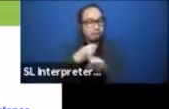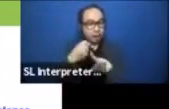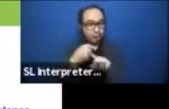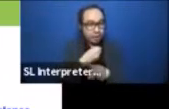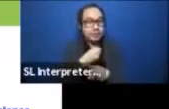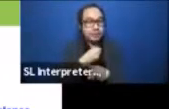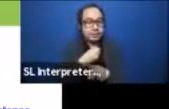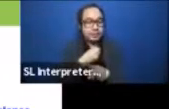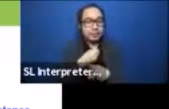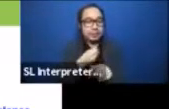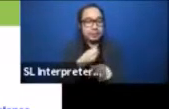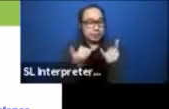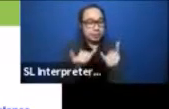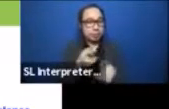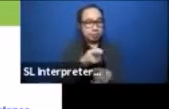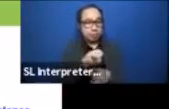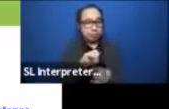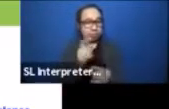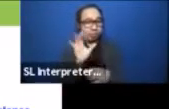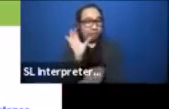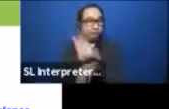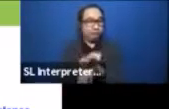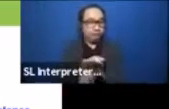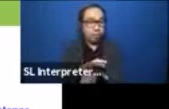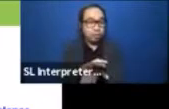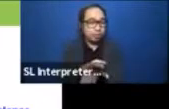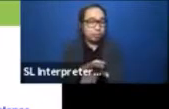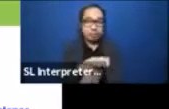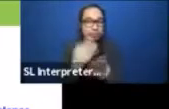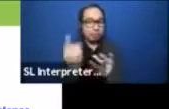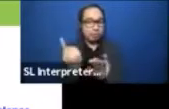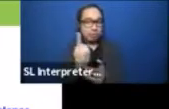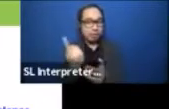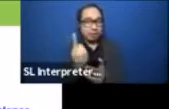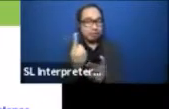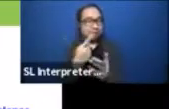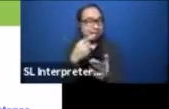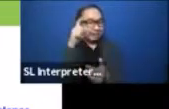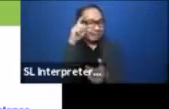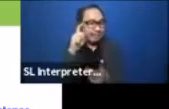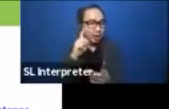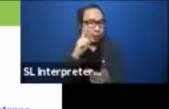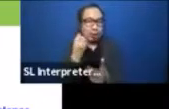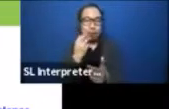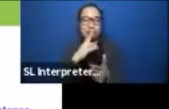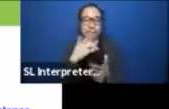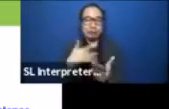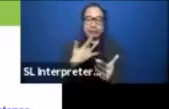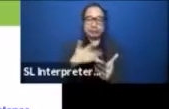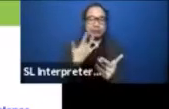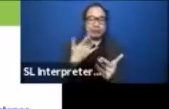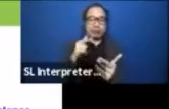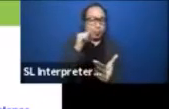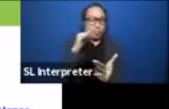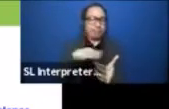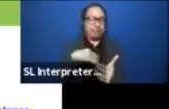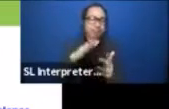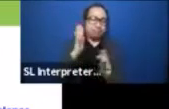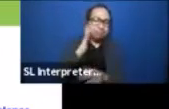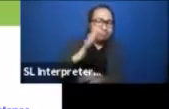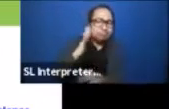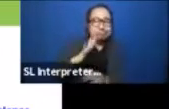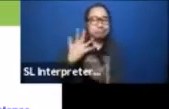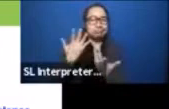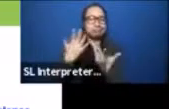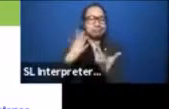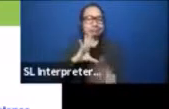so did he ever force her to do something sexual that she found degrading or humiliating? Around 52% of women said so. And did